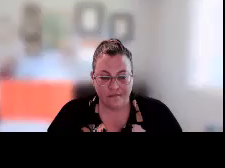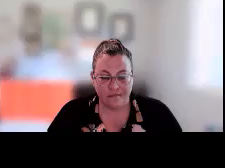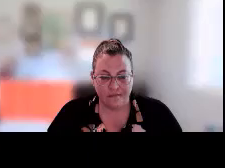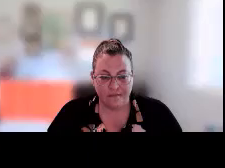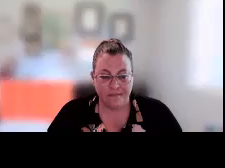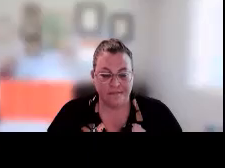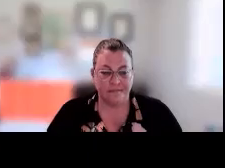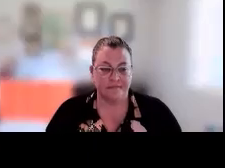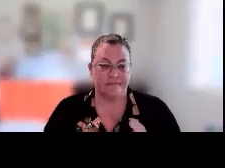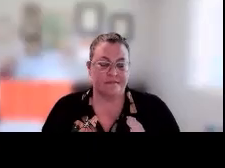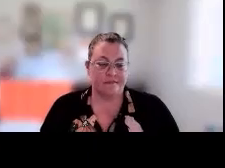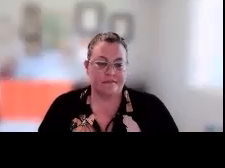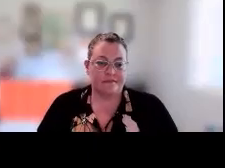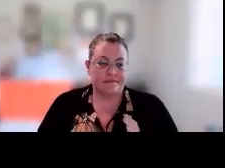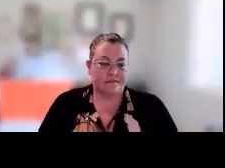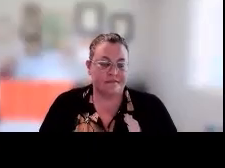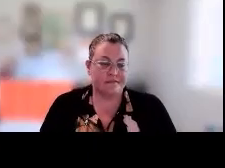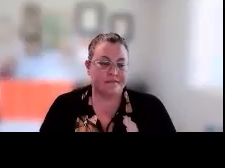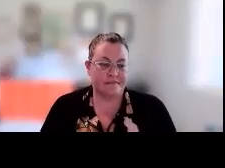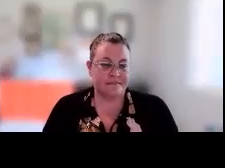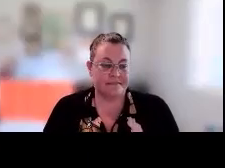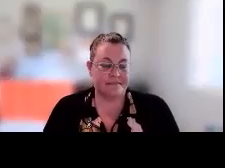to move through there now.